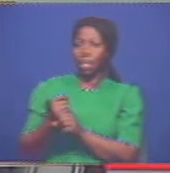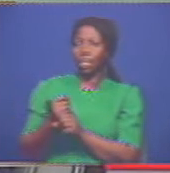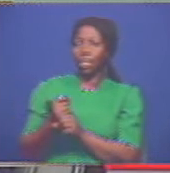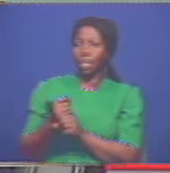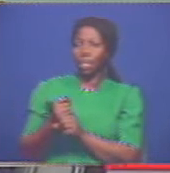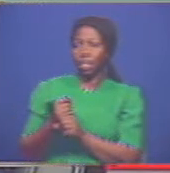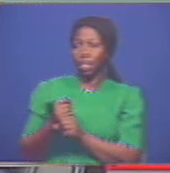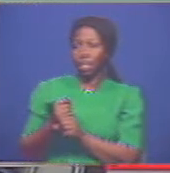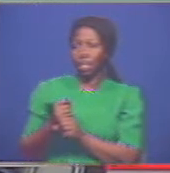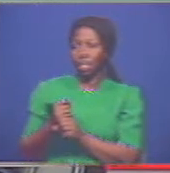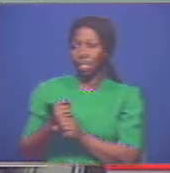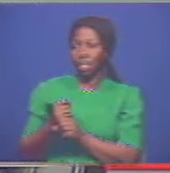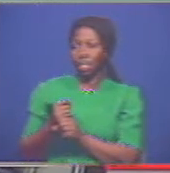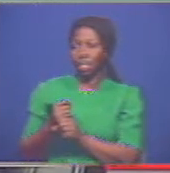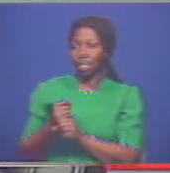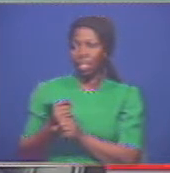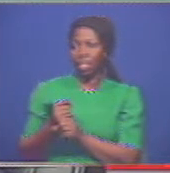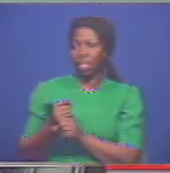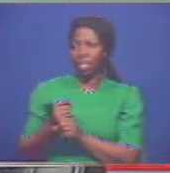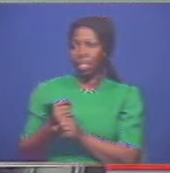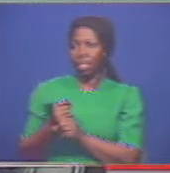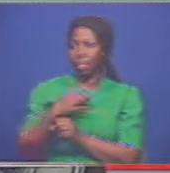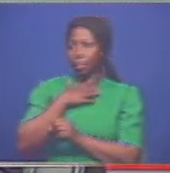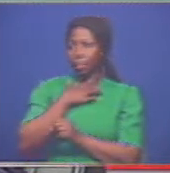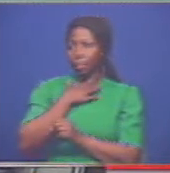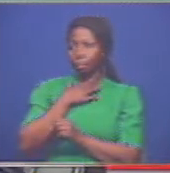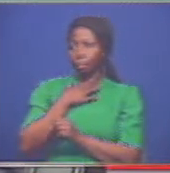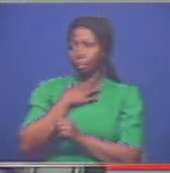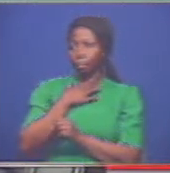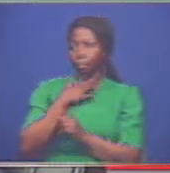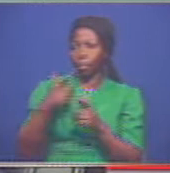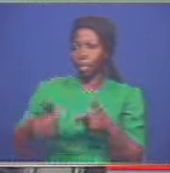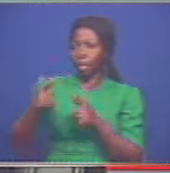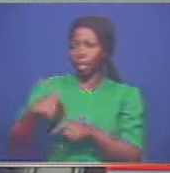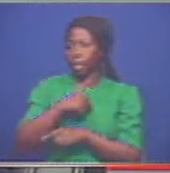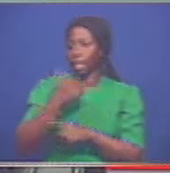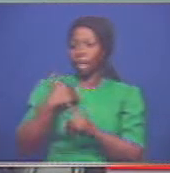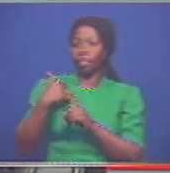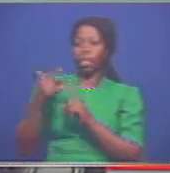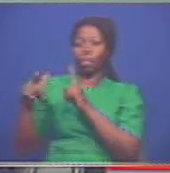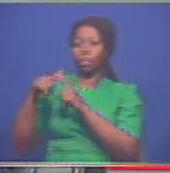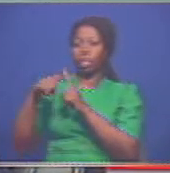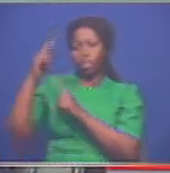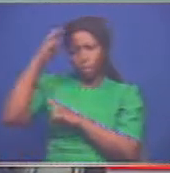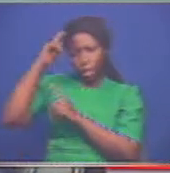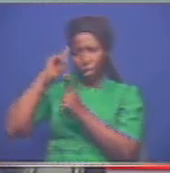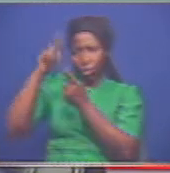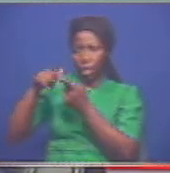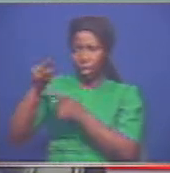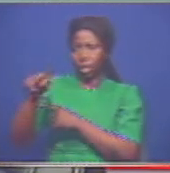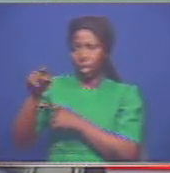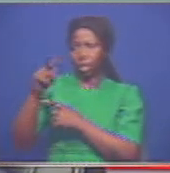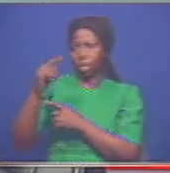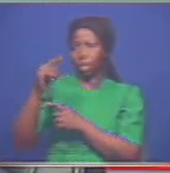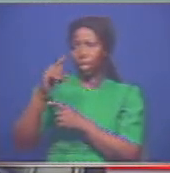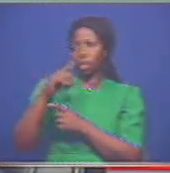it, let us, we have a positive mind to end this. Mm-hmm. Because if we have